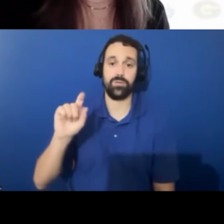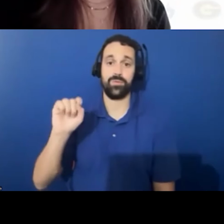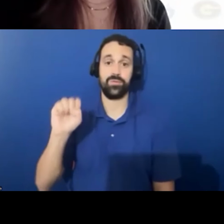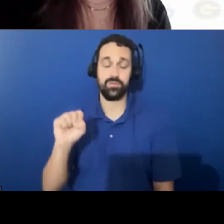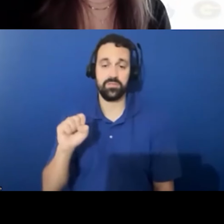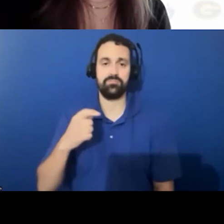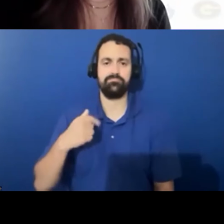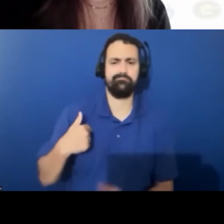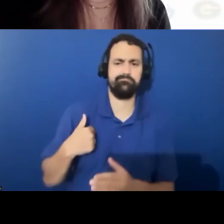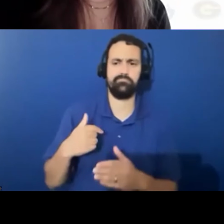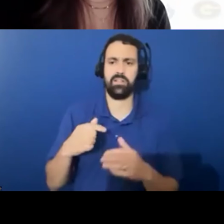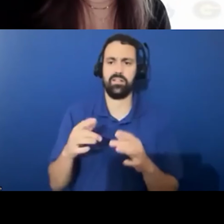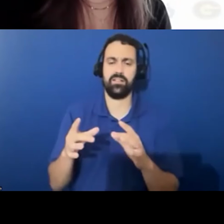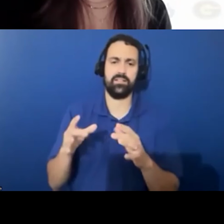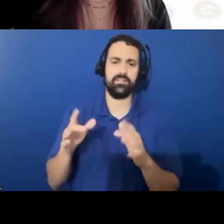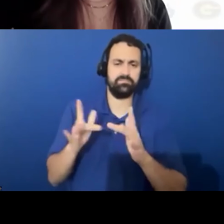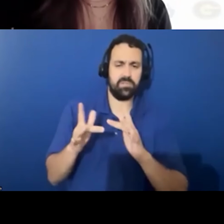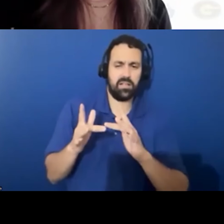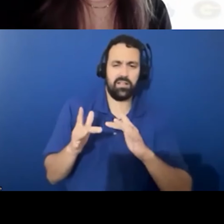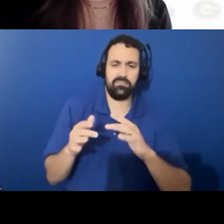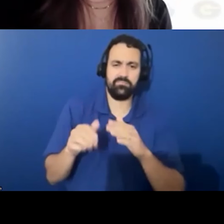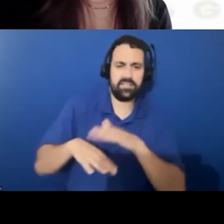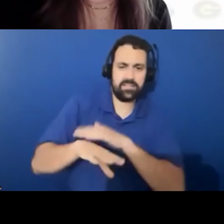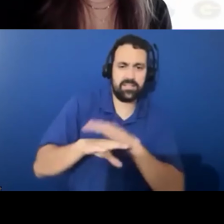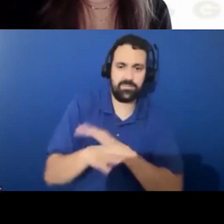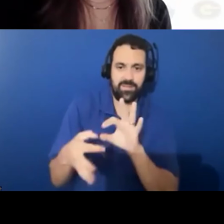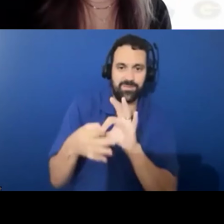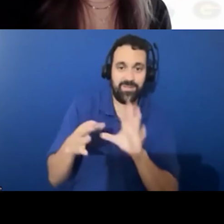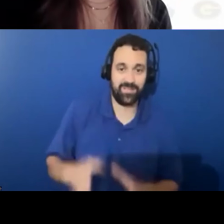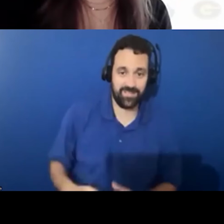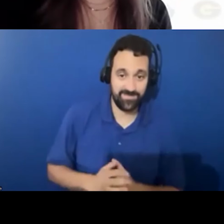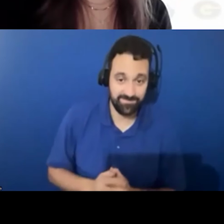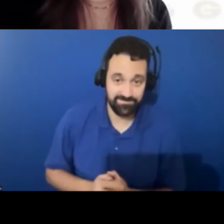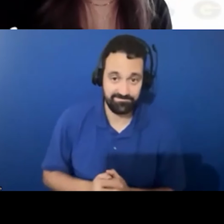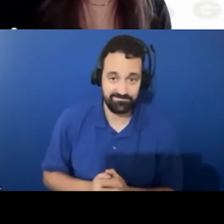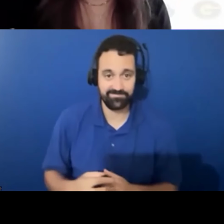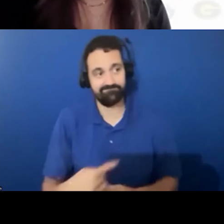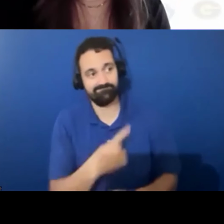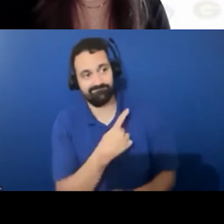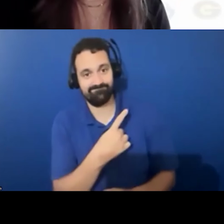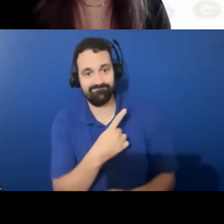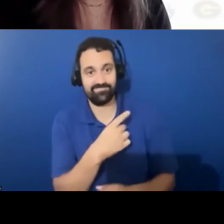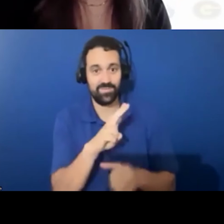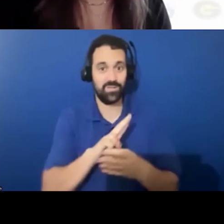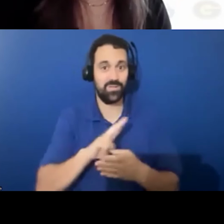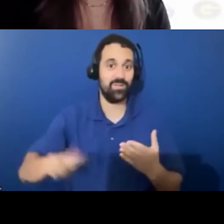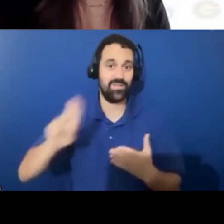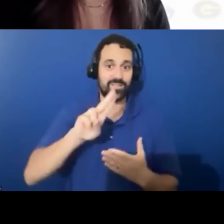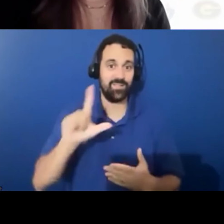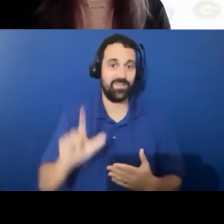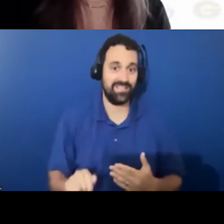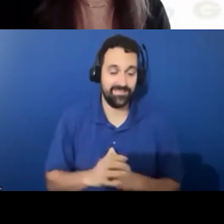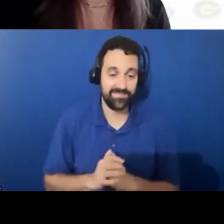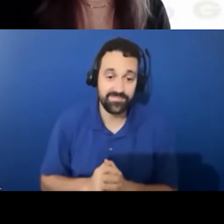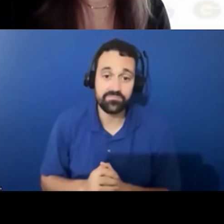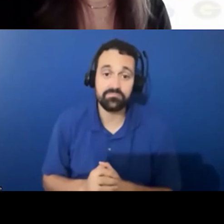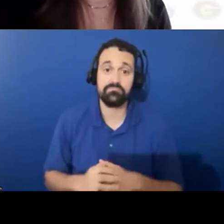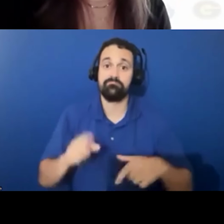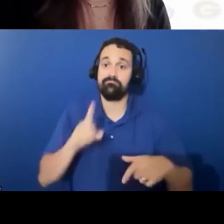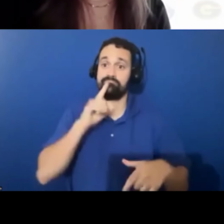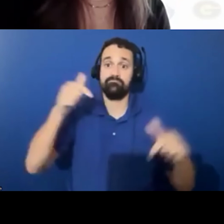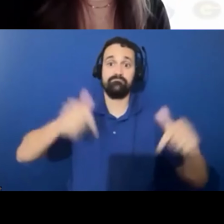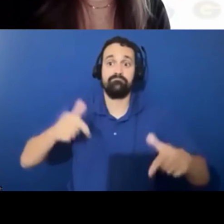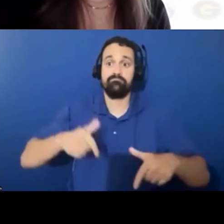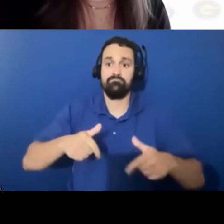the Web Accessibility Coordinator. We're excited to welcome you to our final webinar in our Accessibility Essentials series, and today we're going to focus